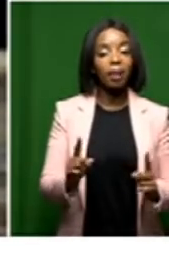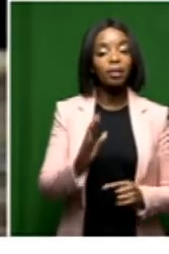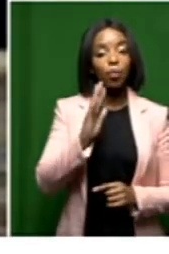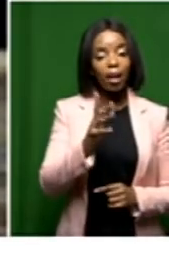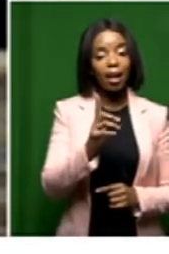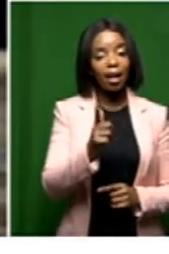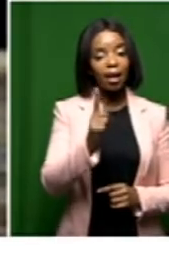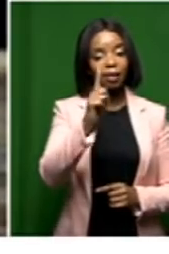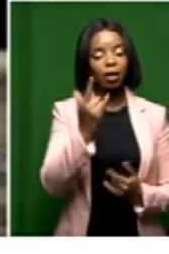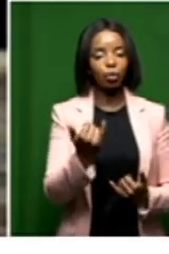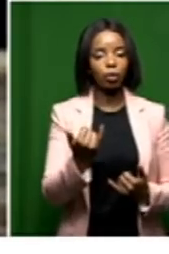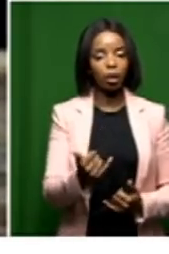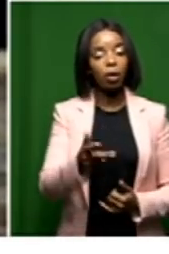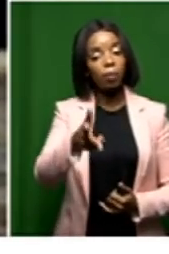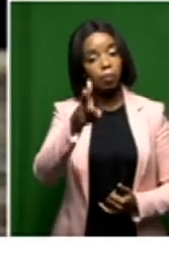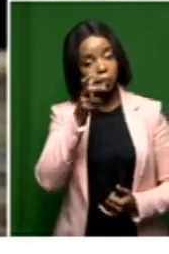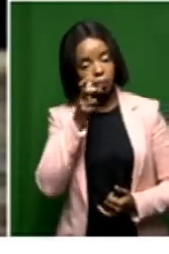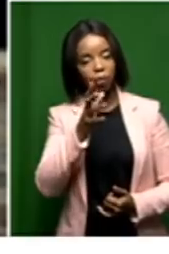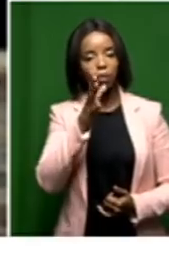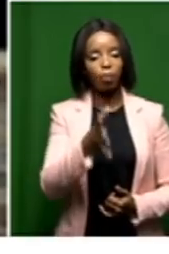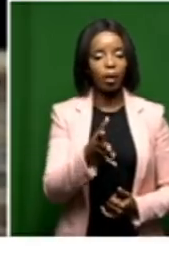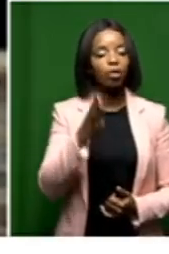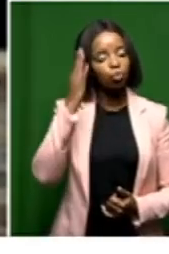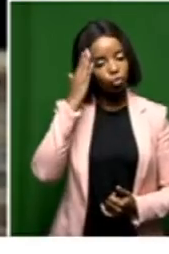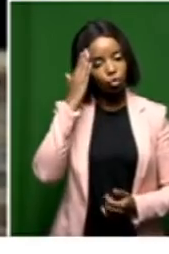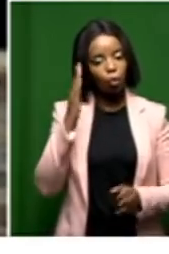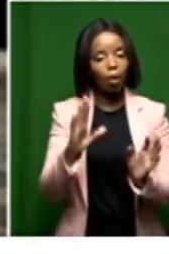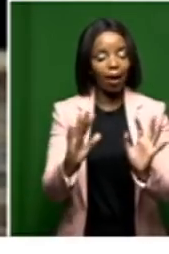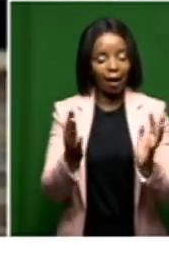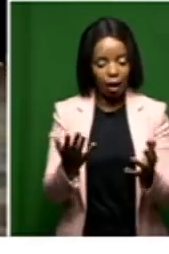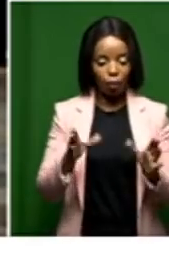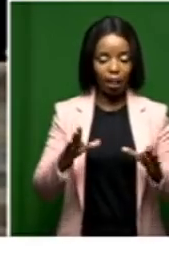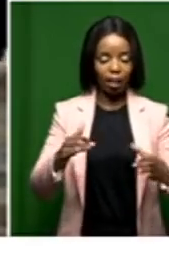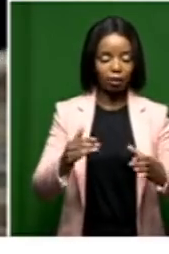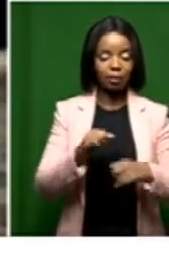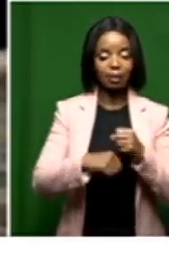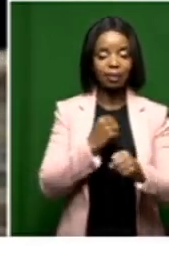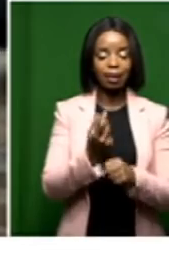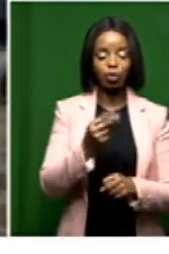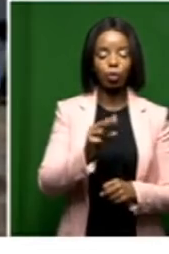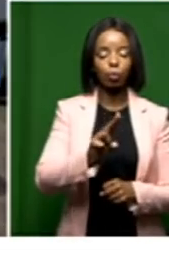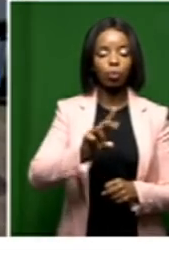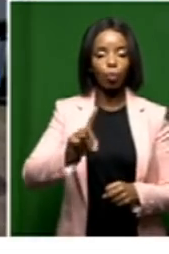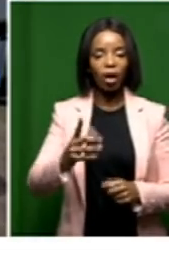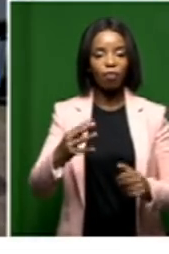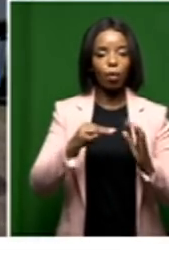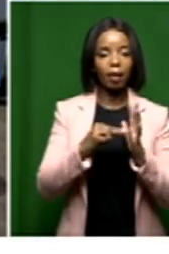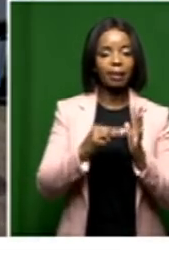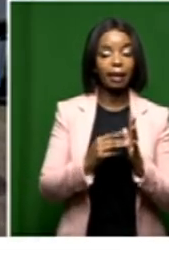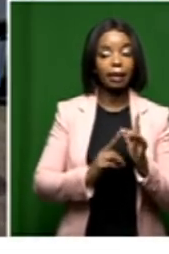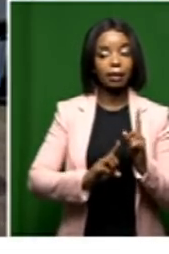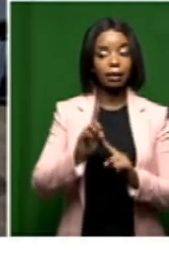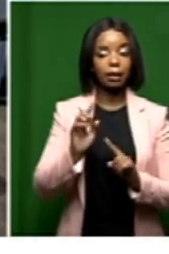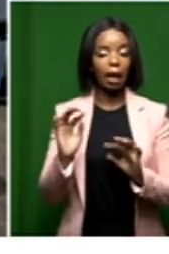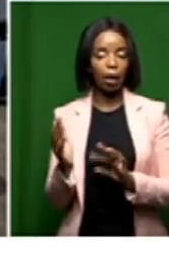on today in terms of knowing how the class of 2021 has performed, Sakina. Mahlako Komane,